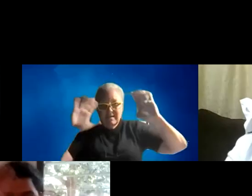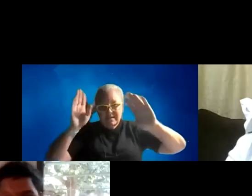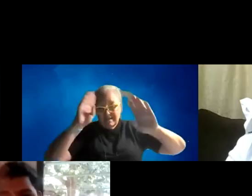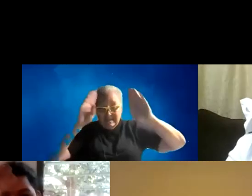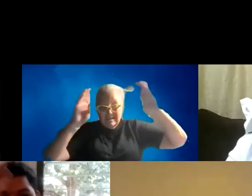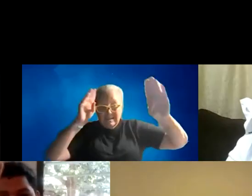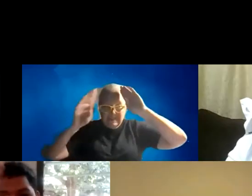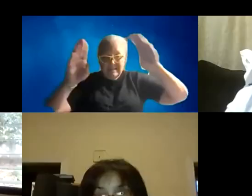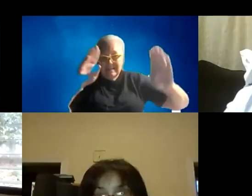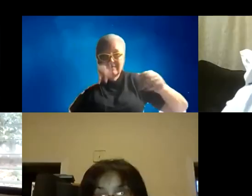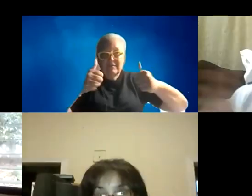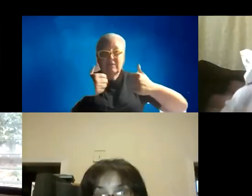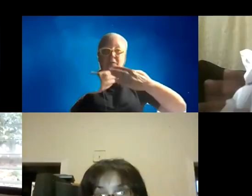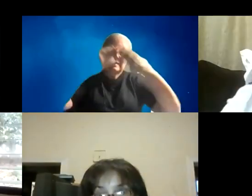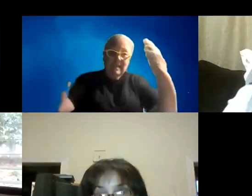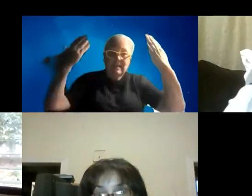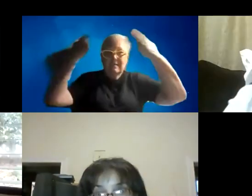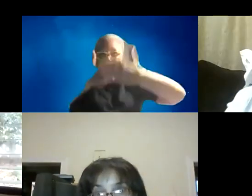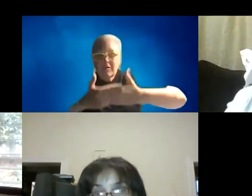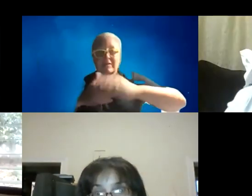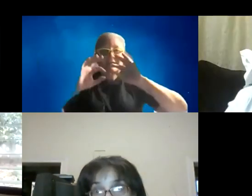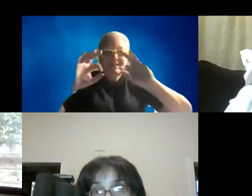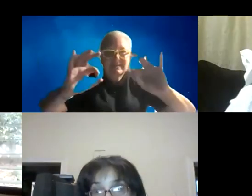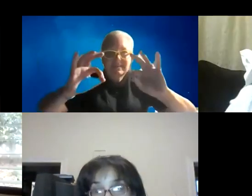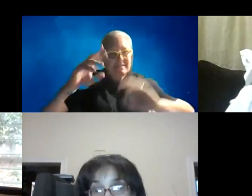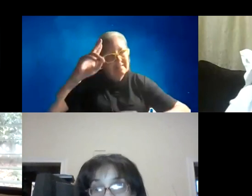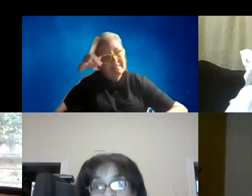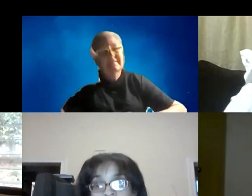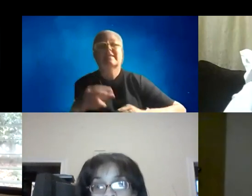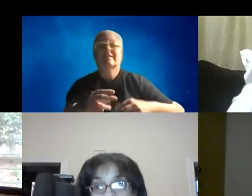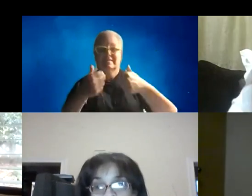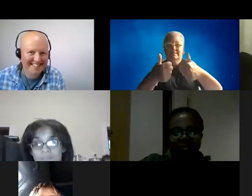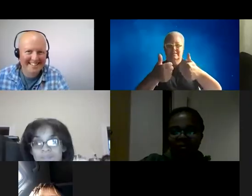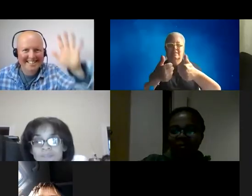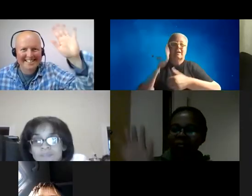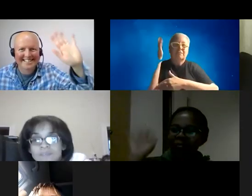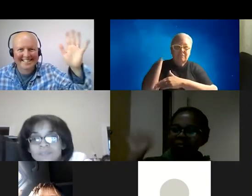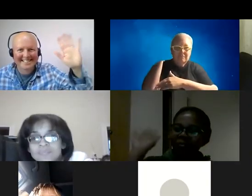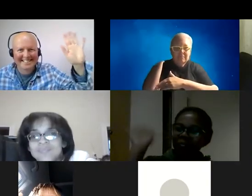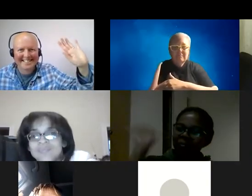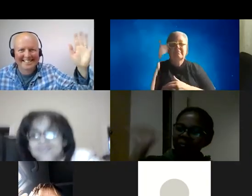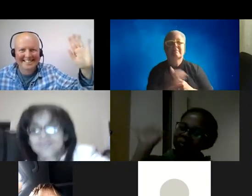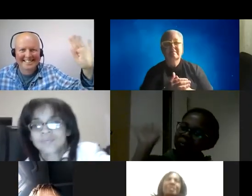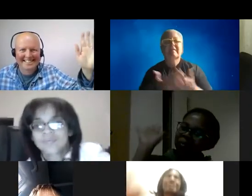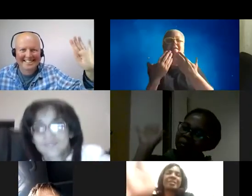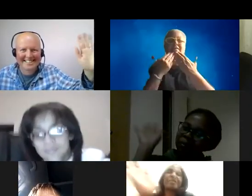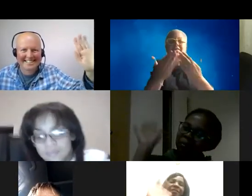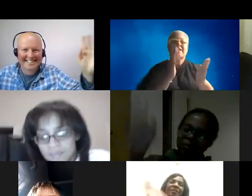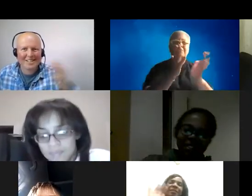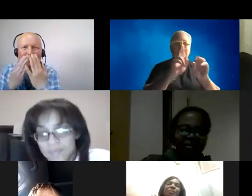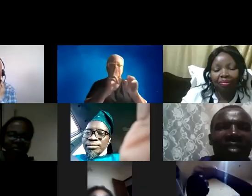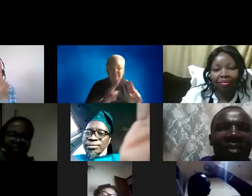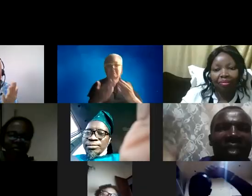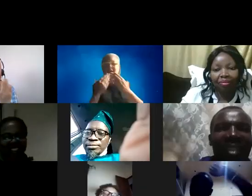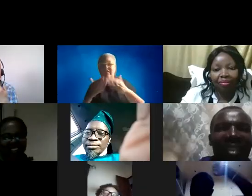today. Okay, it's been a useful seminar today. Thanks to the signers, thanks to the captioners,